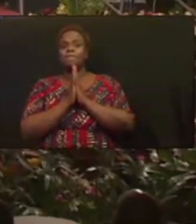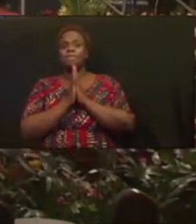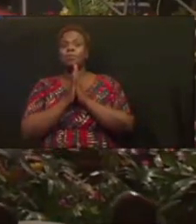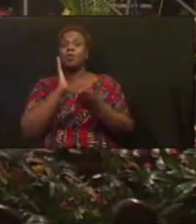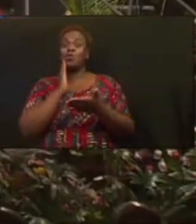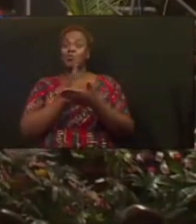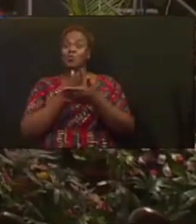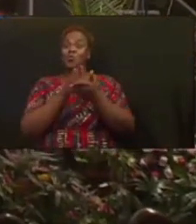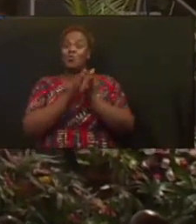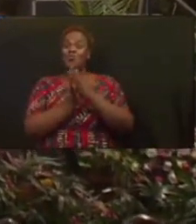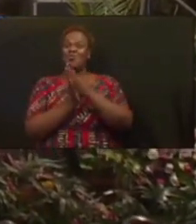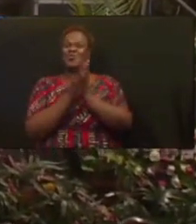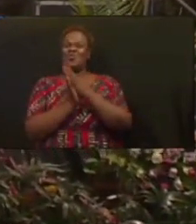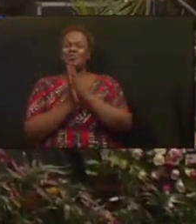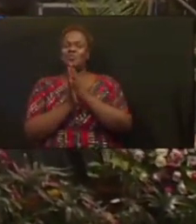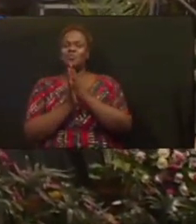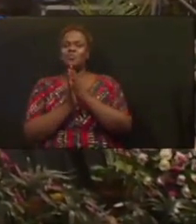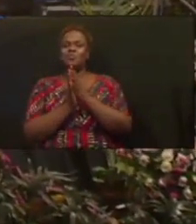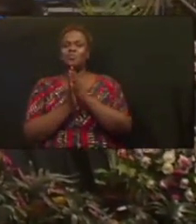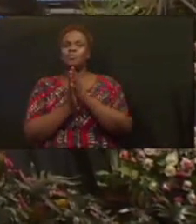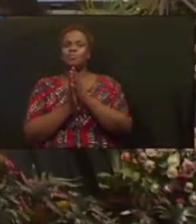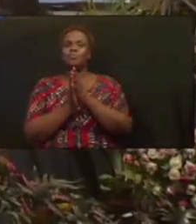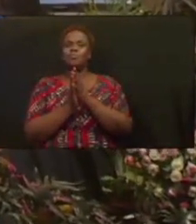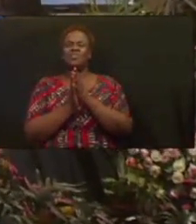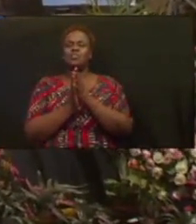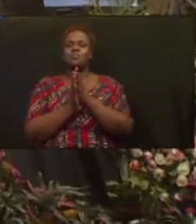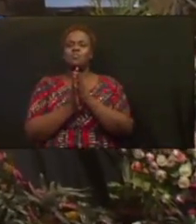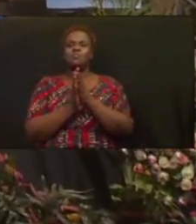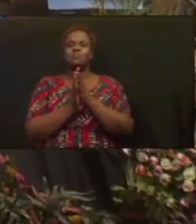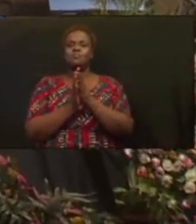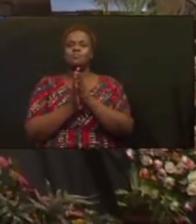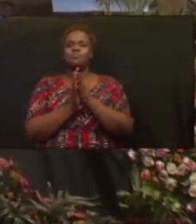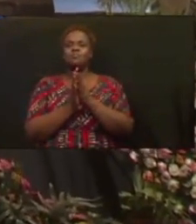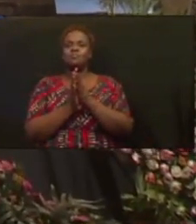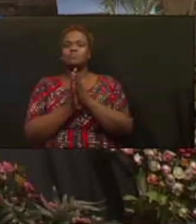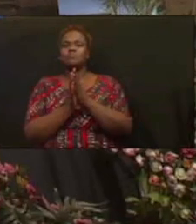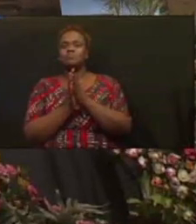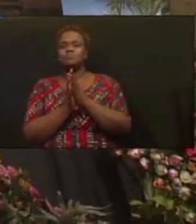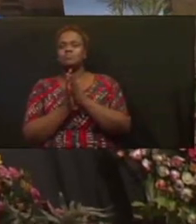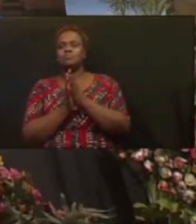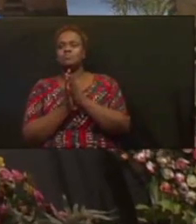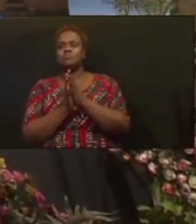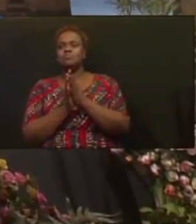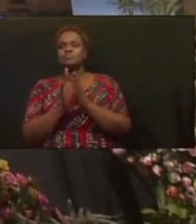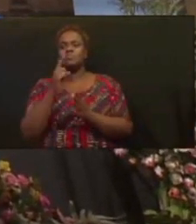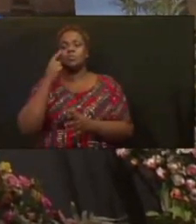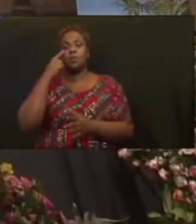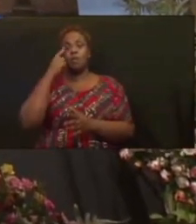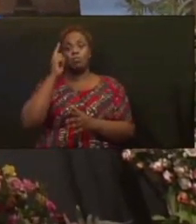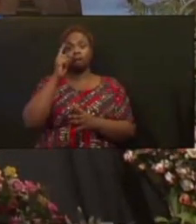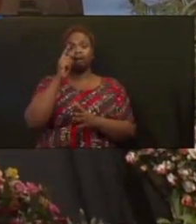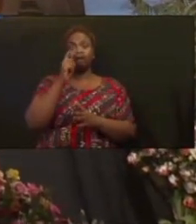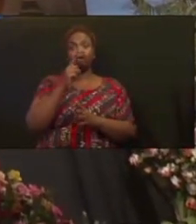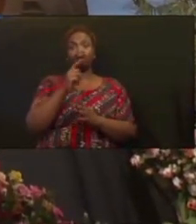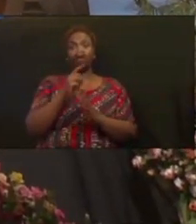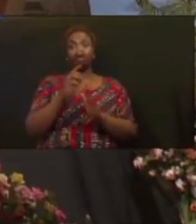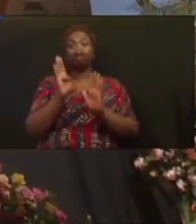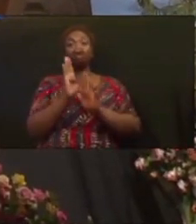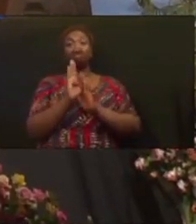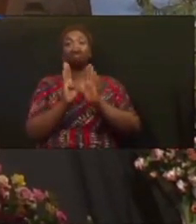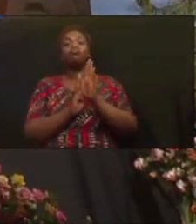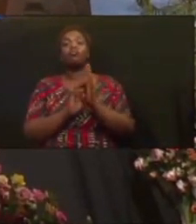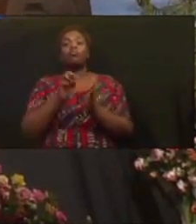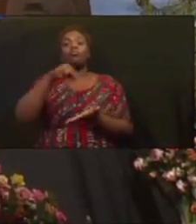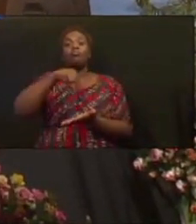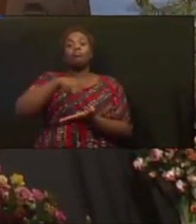story, and then my ceiling just disappeared, and then I see this creature standing